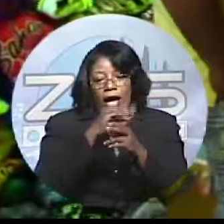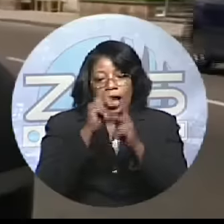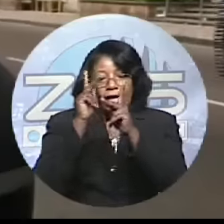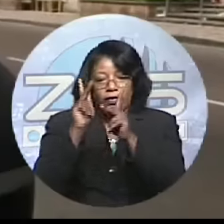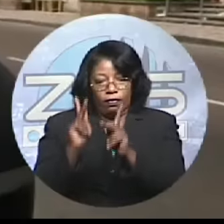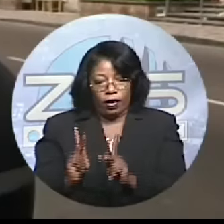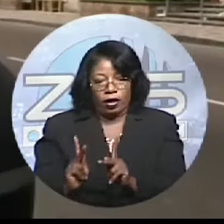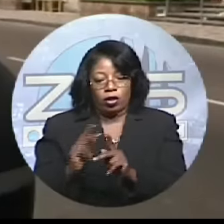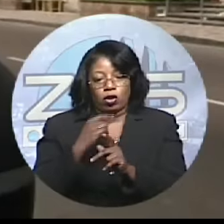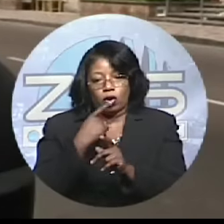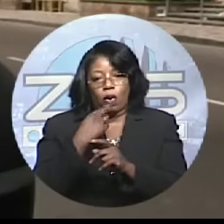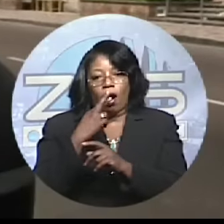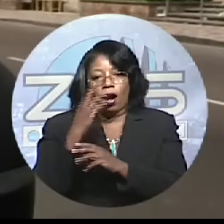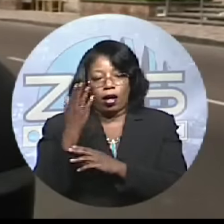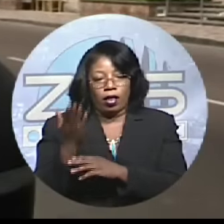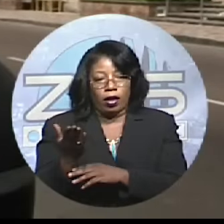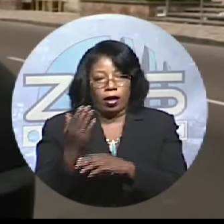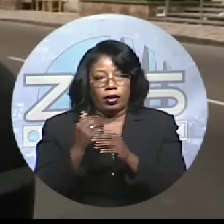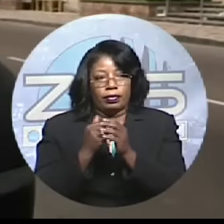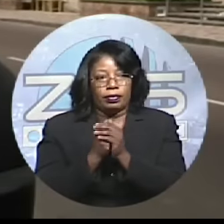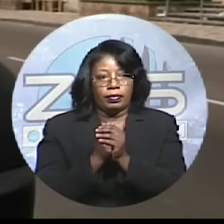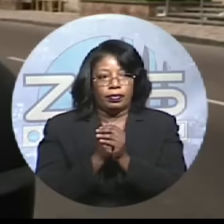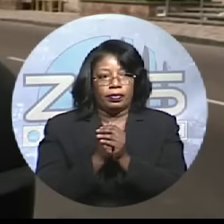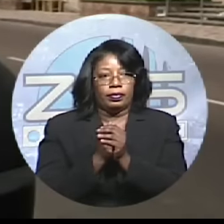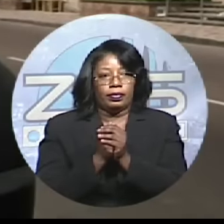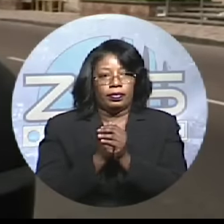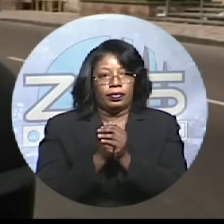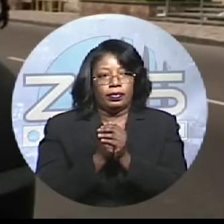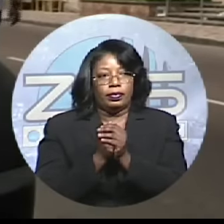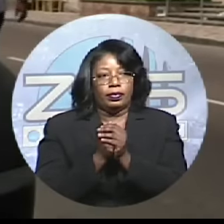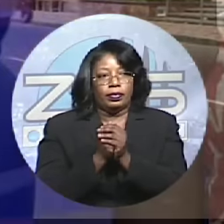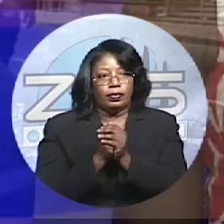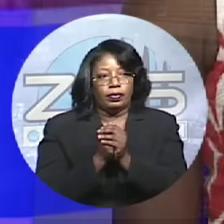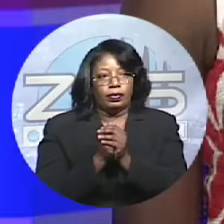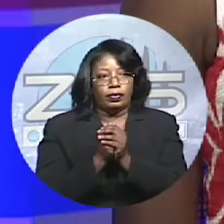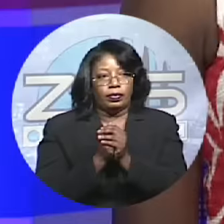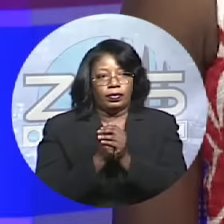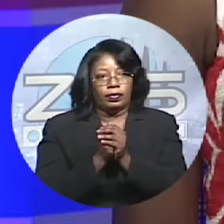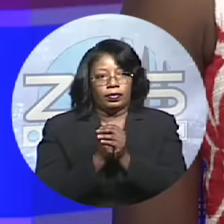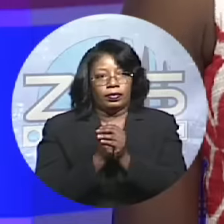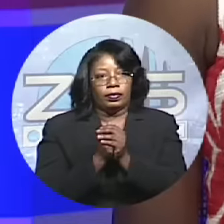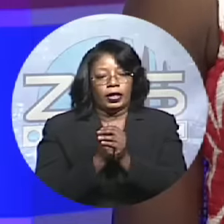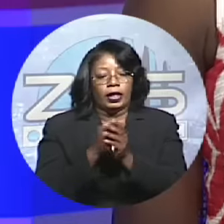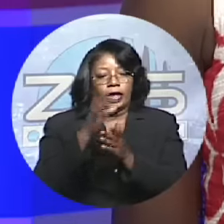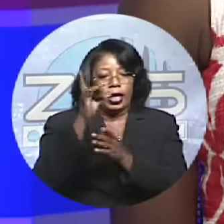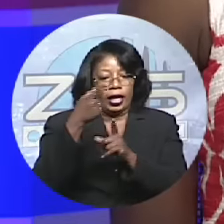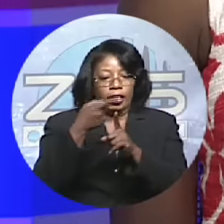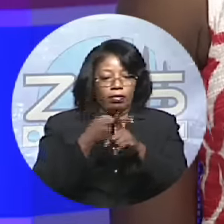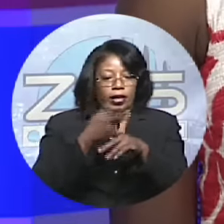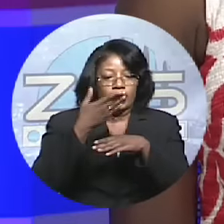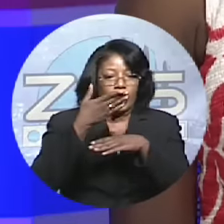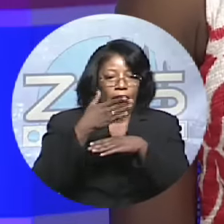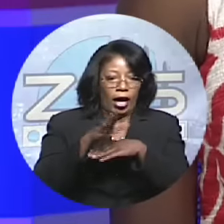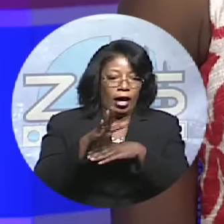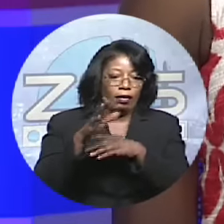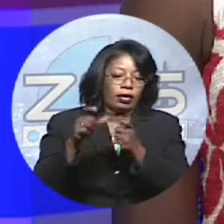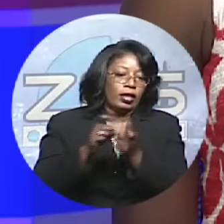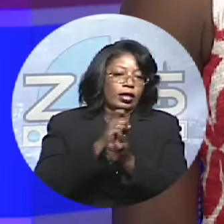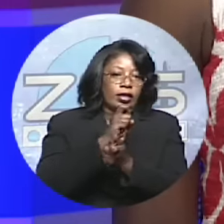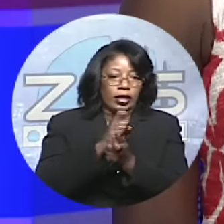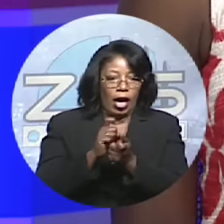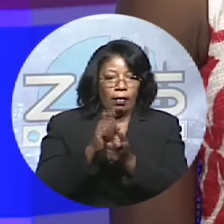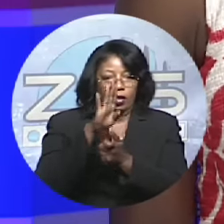Straw Market. Cleopatra Murphy, ZNS Network News. Almost 8 months after being damaged due to an